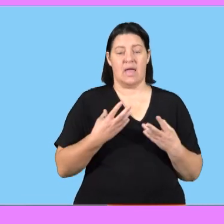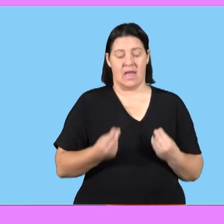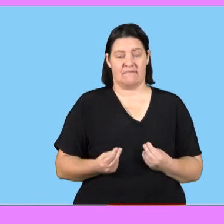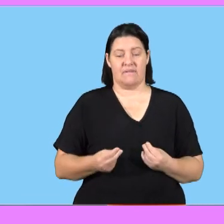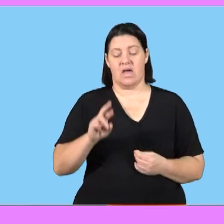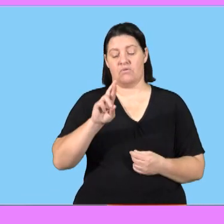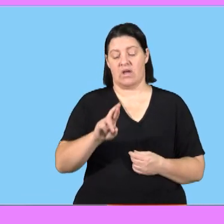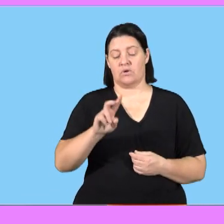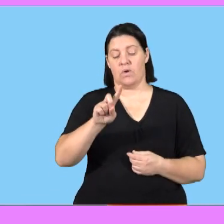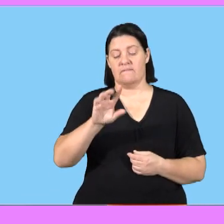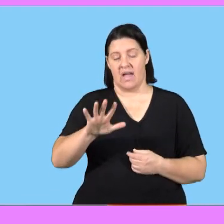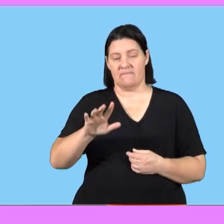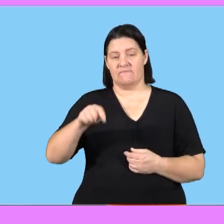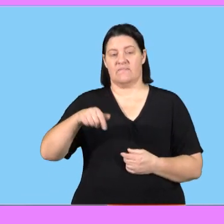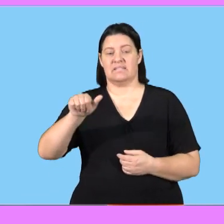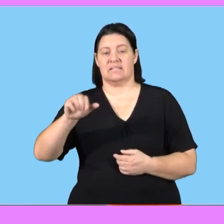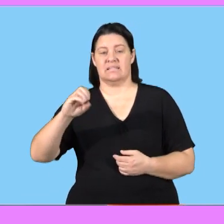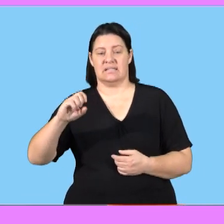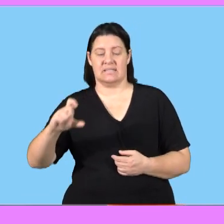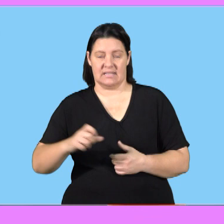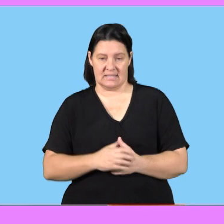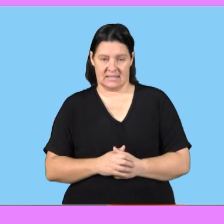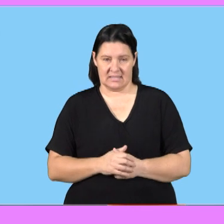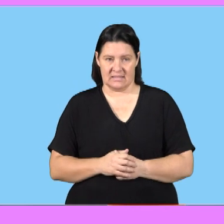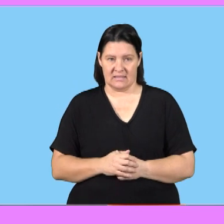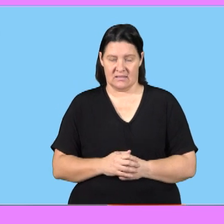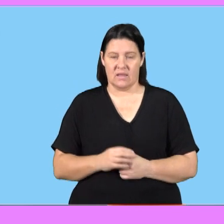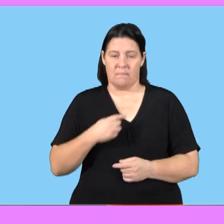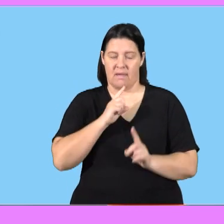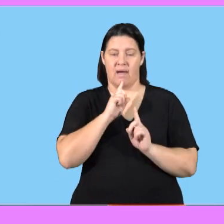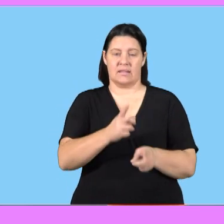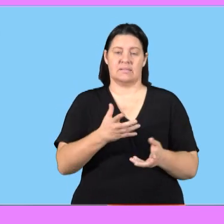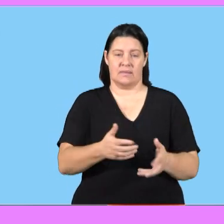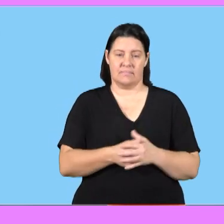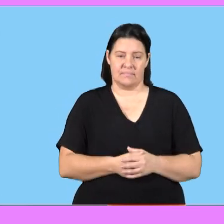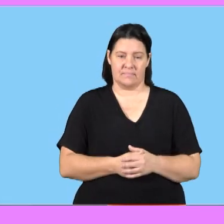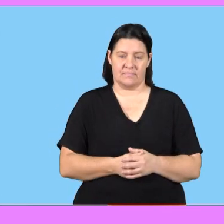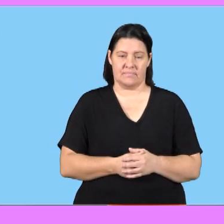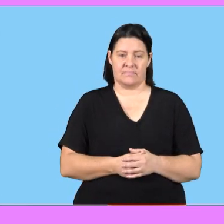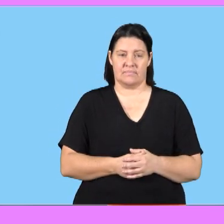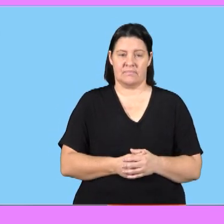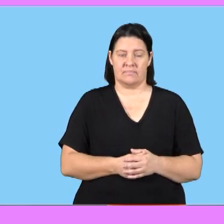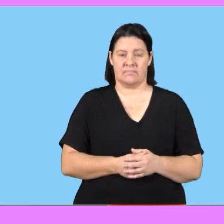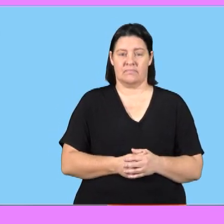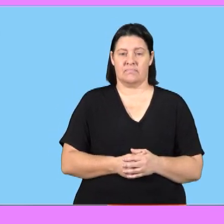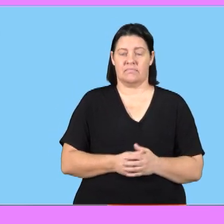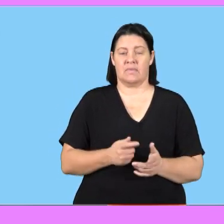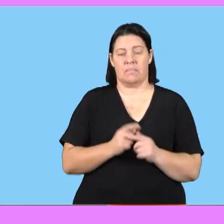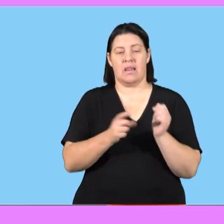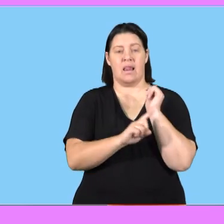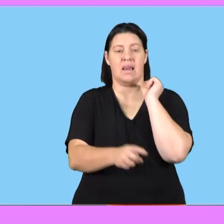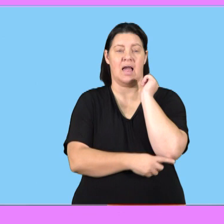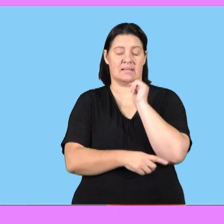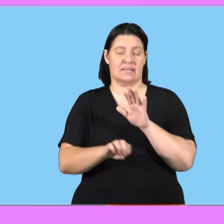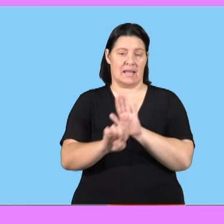have 15 Rand 60 as our answer. Now let us have a look at the